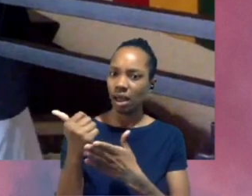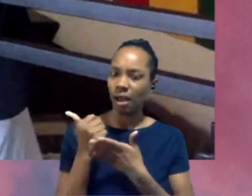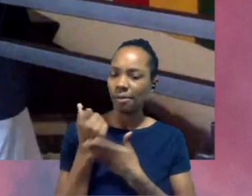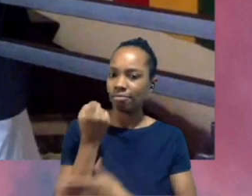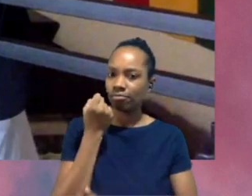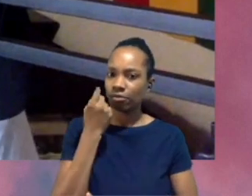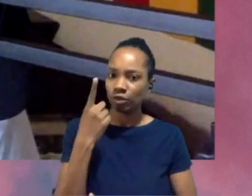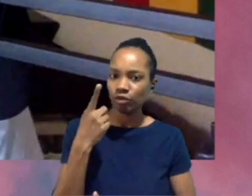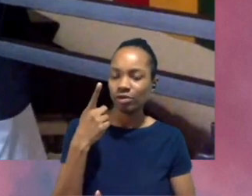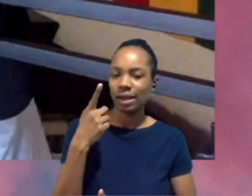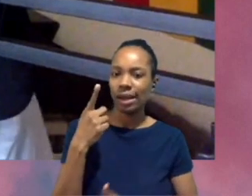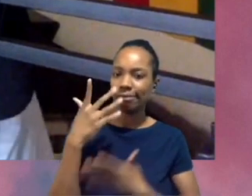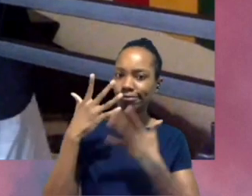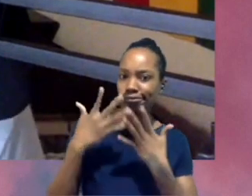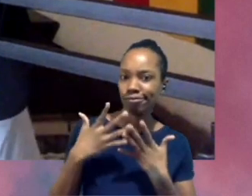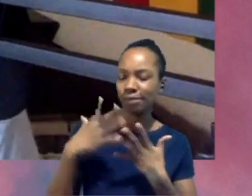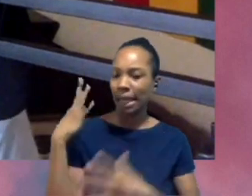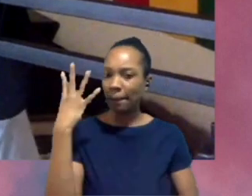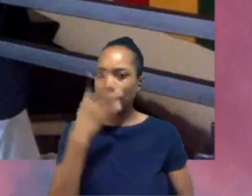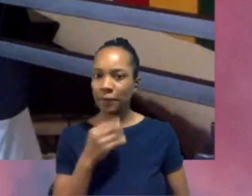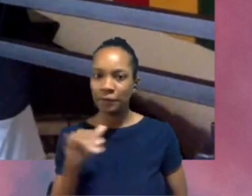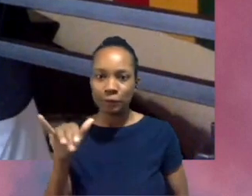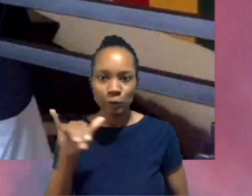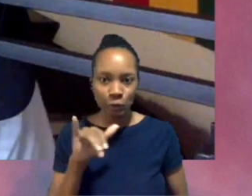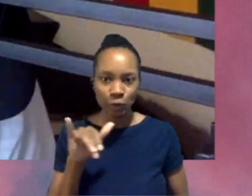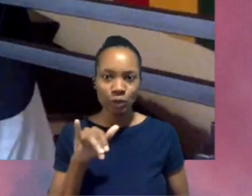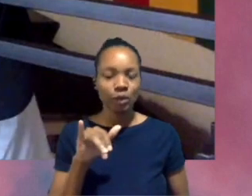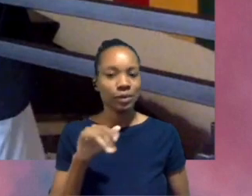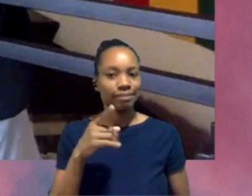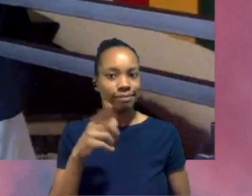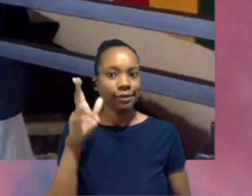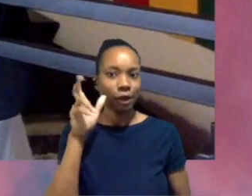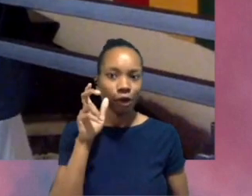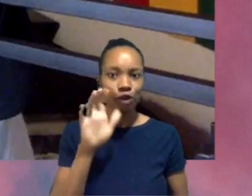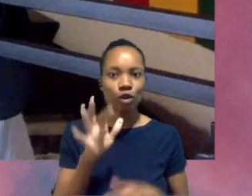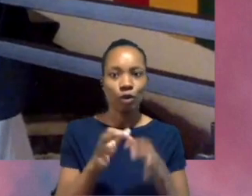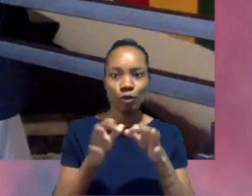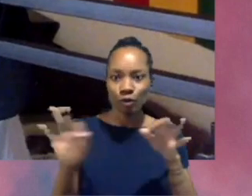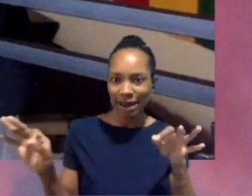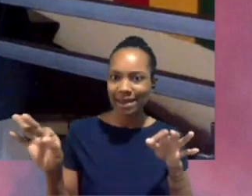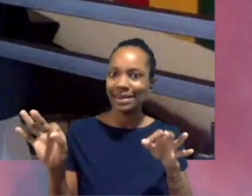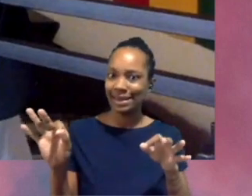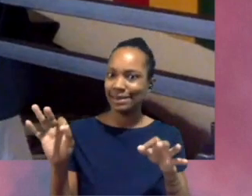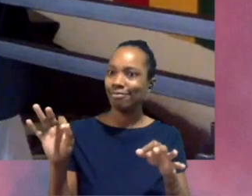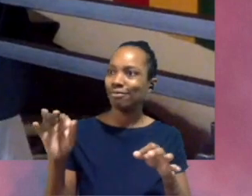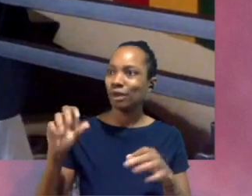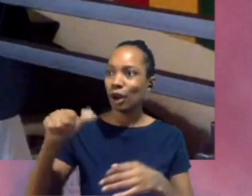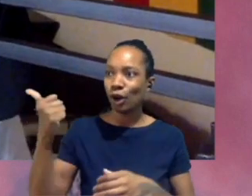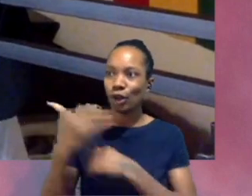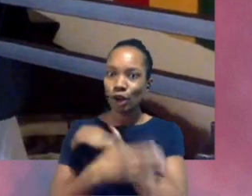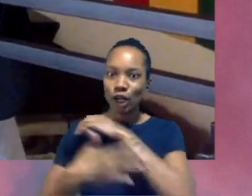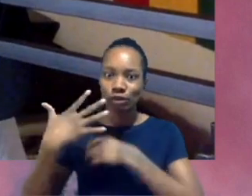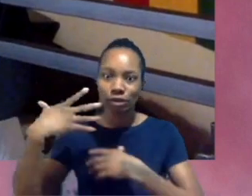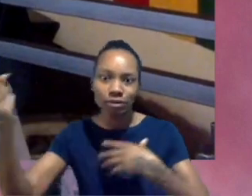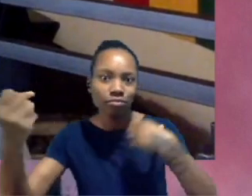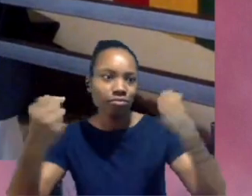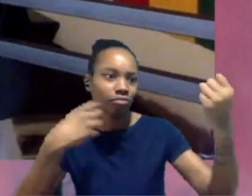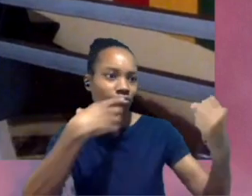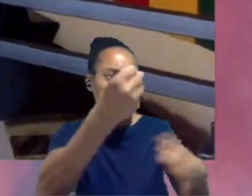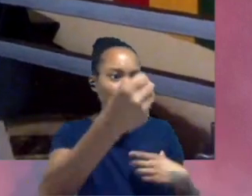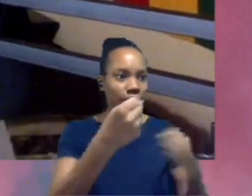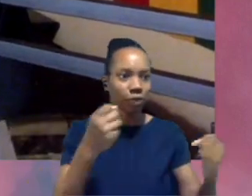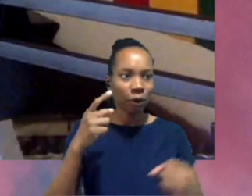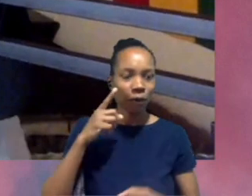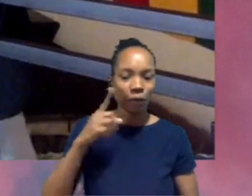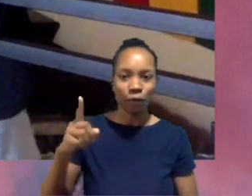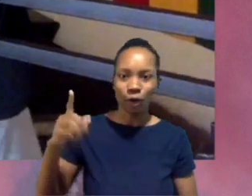Heard. We are the orphaned children of an archipelago, carelessly adopted by other countries for our rich inheritance. You better speak to